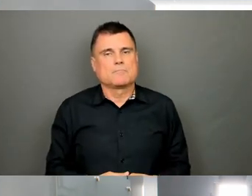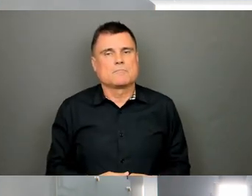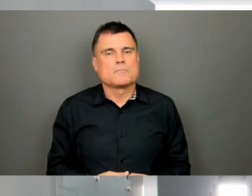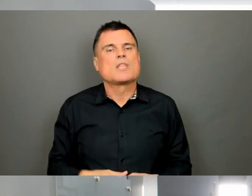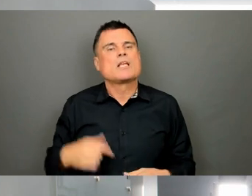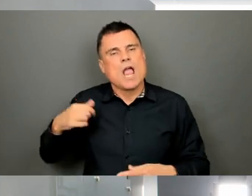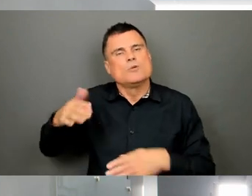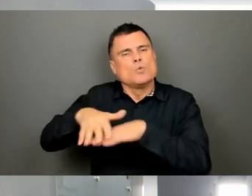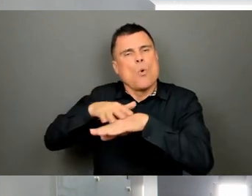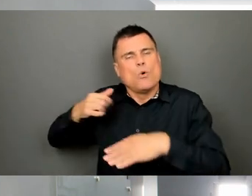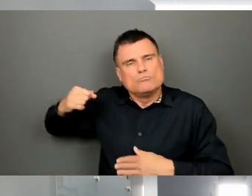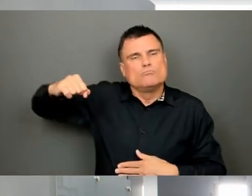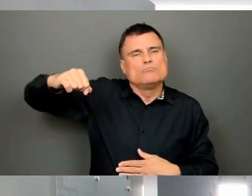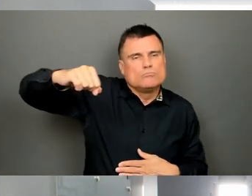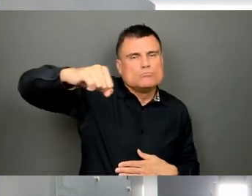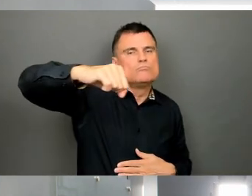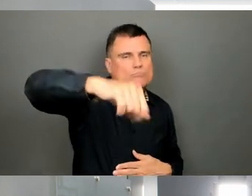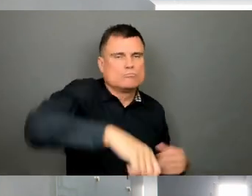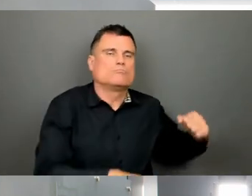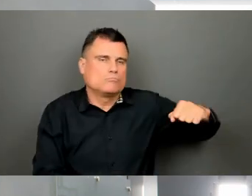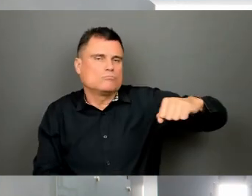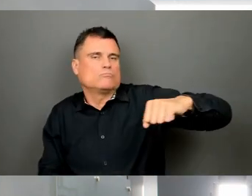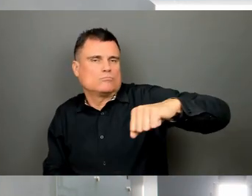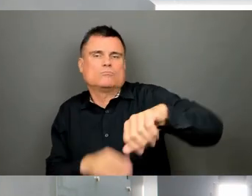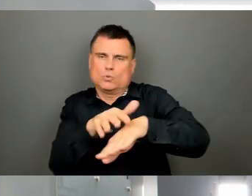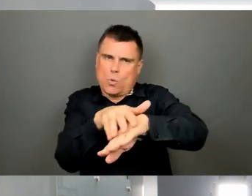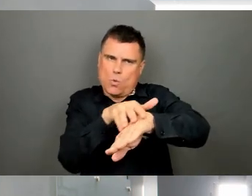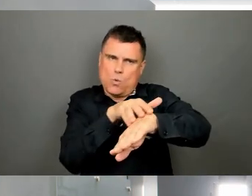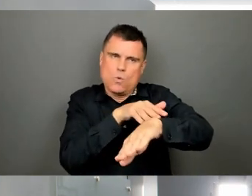Almost like you're finding the path with your fist or your hand like this.